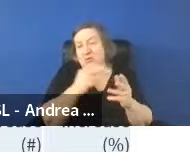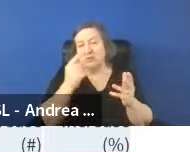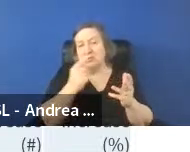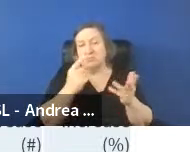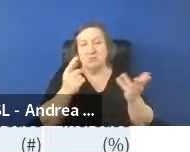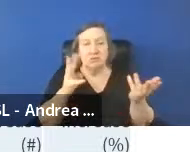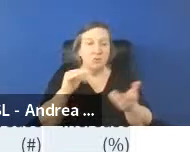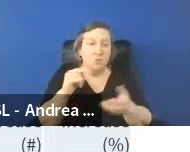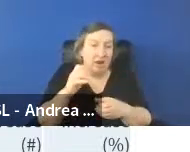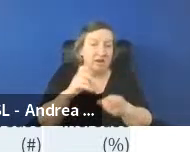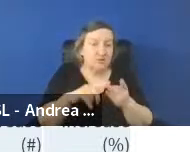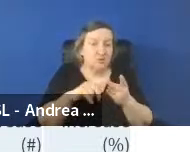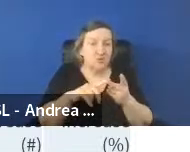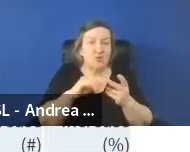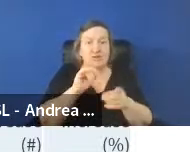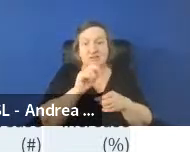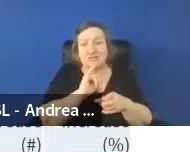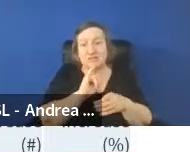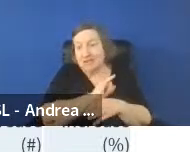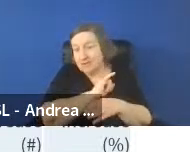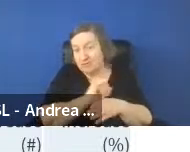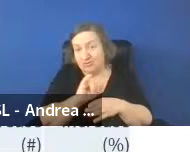by wage or by industry.